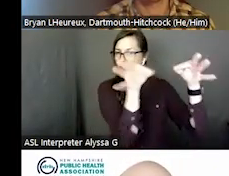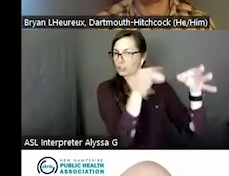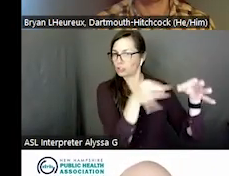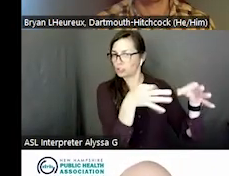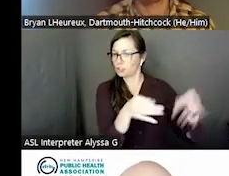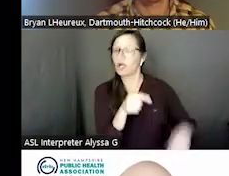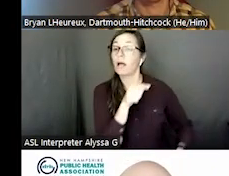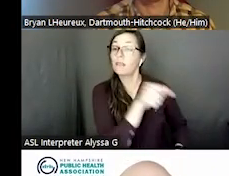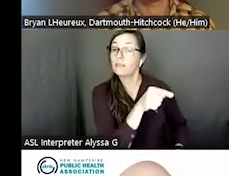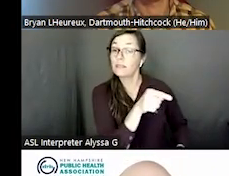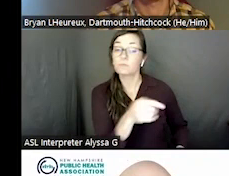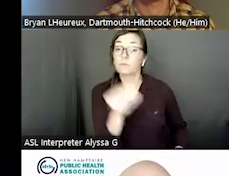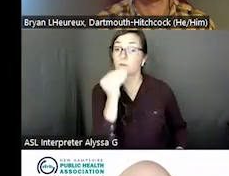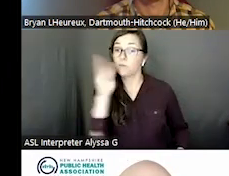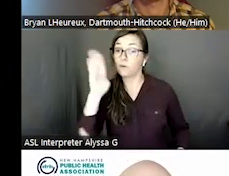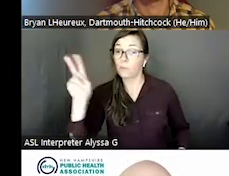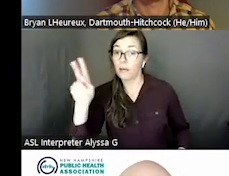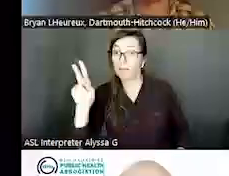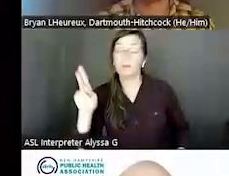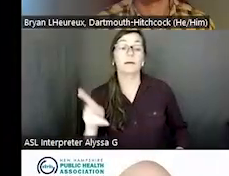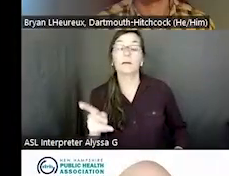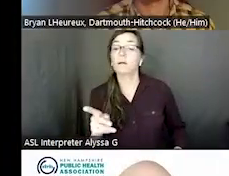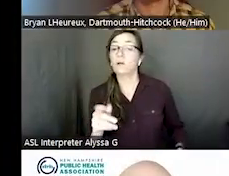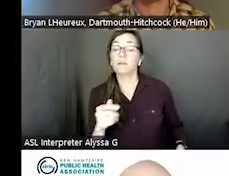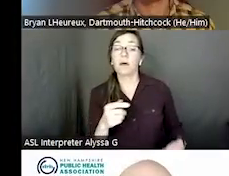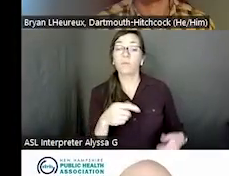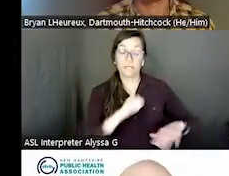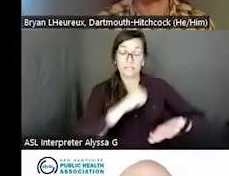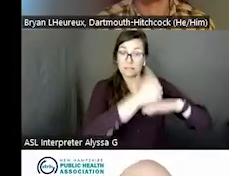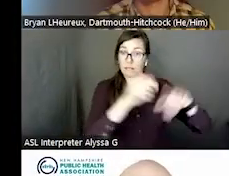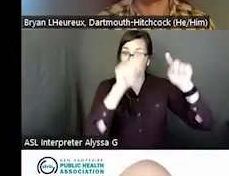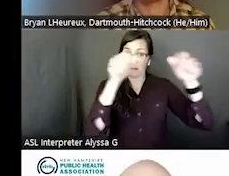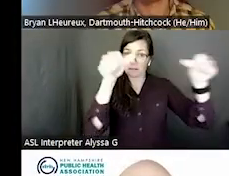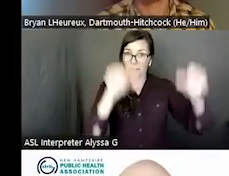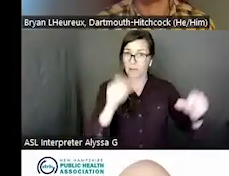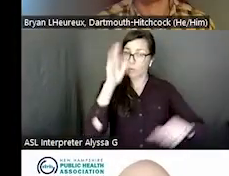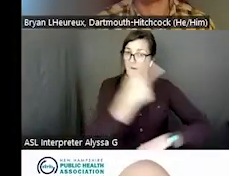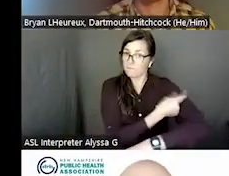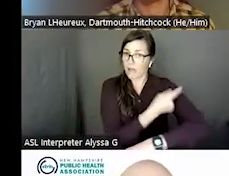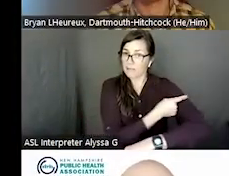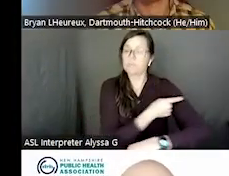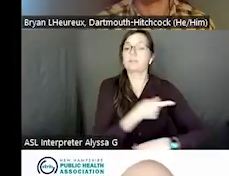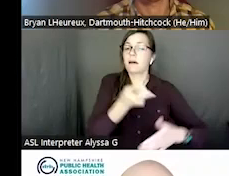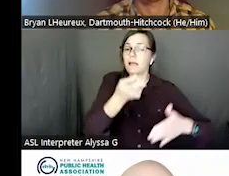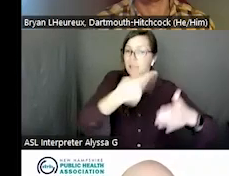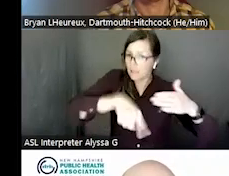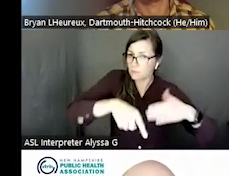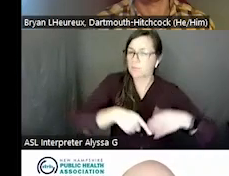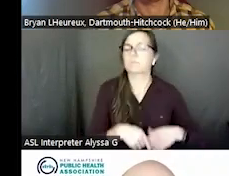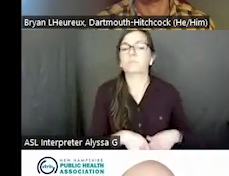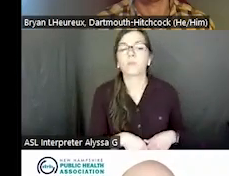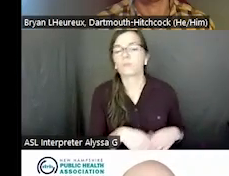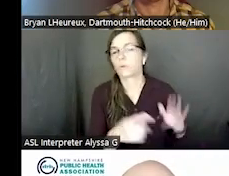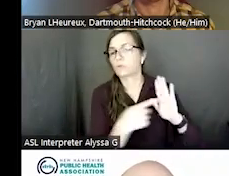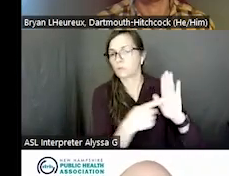distribution area where we were going to come back the following week and give COVID vaccines. I won't reiterate this. You all know that there's a huge need